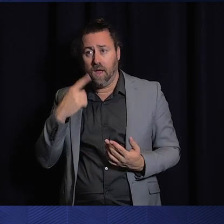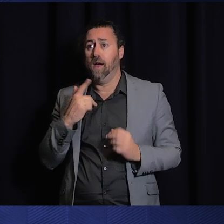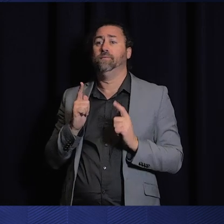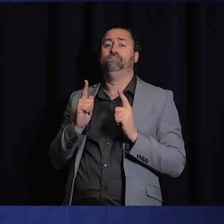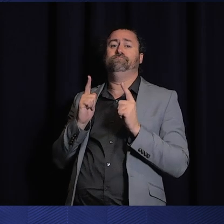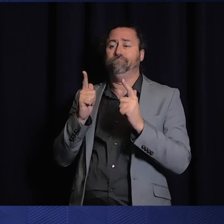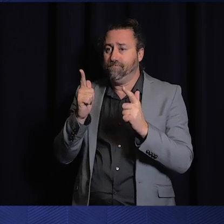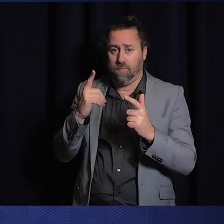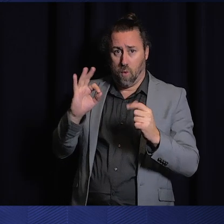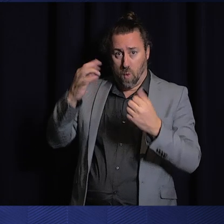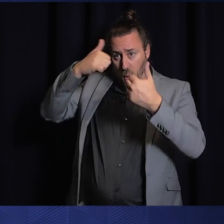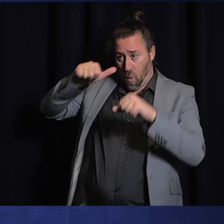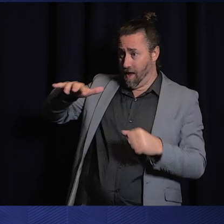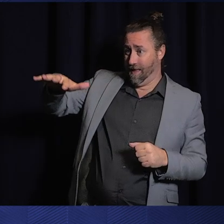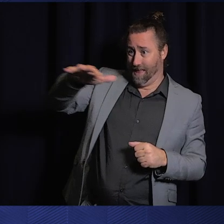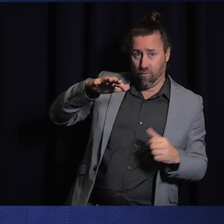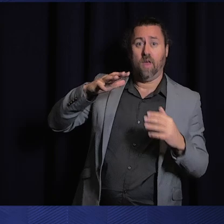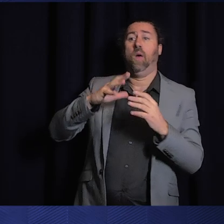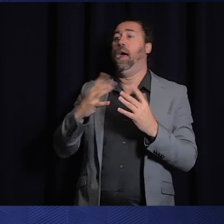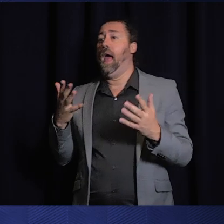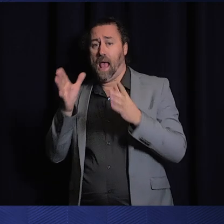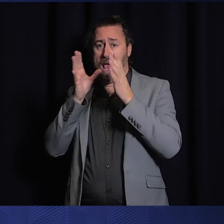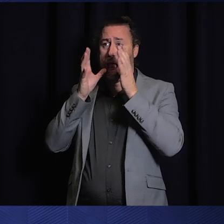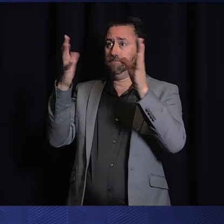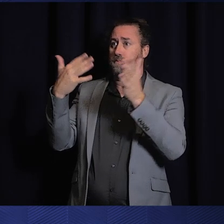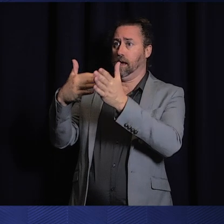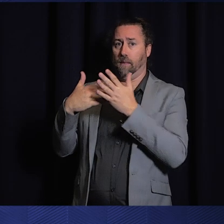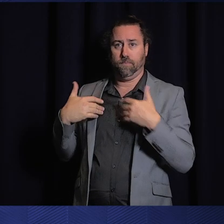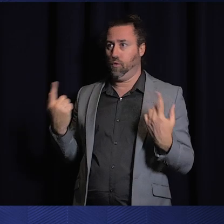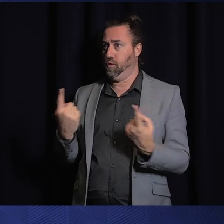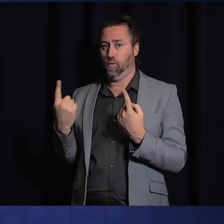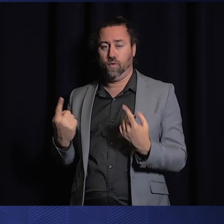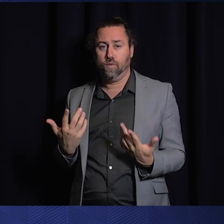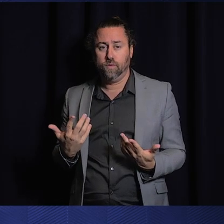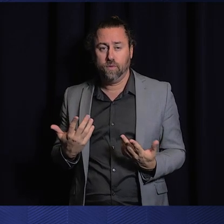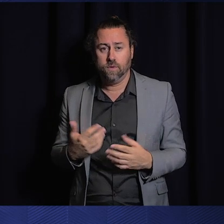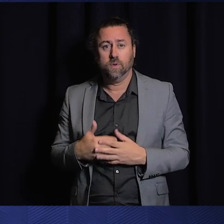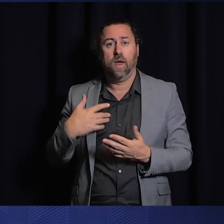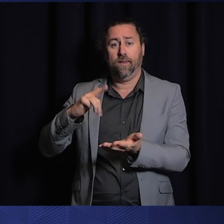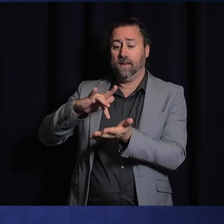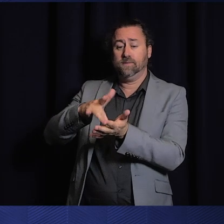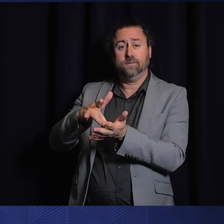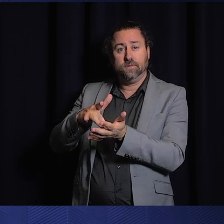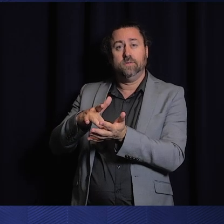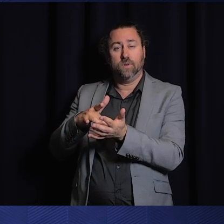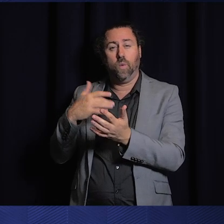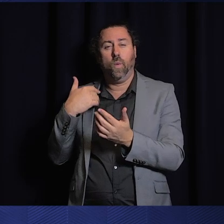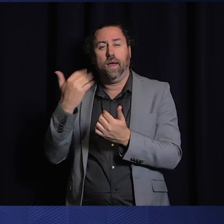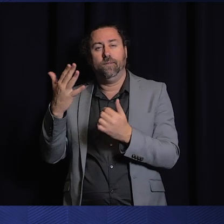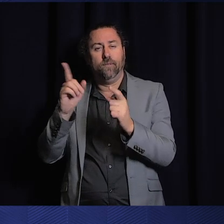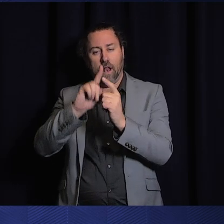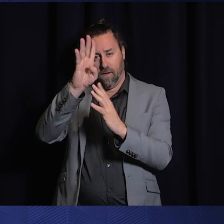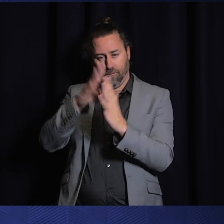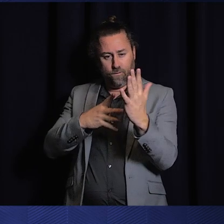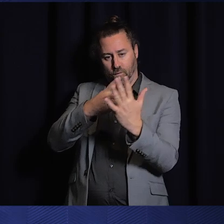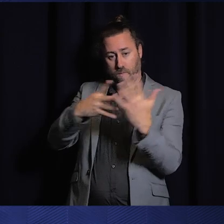type of support or durable solutions. At the Internal Displacement Monitoring Center, we have developed a conceptual framework